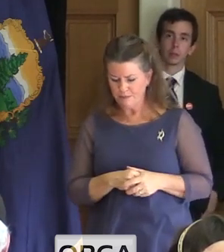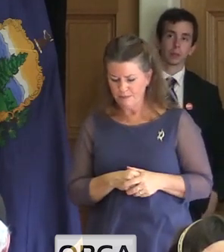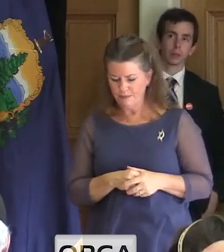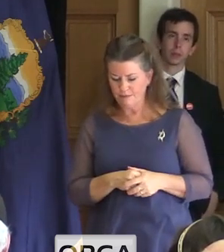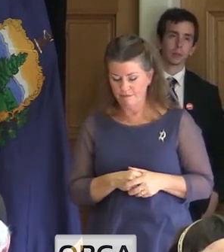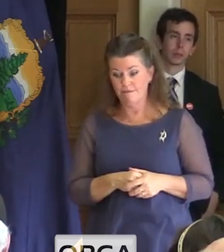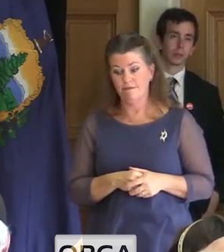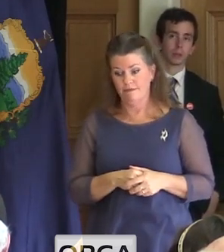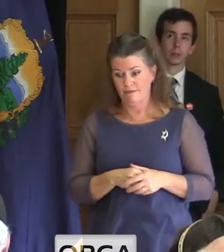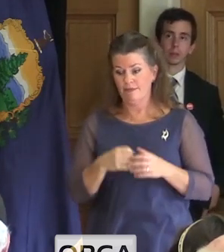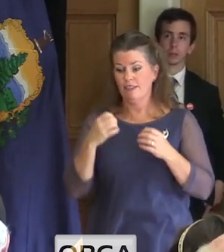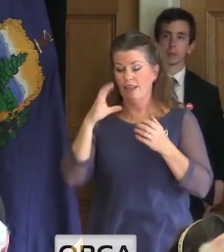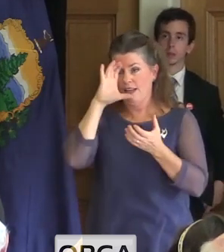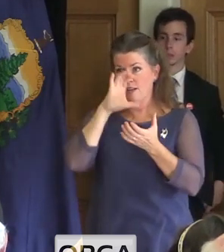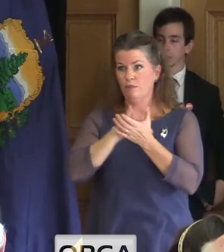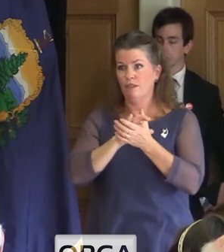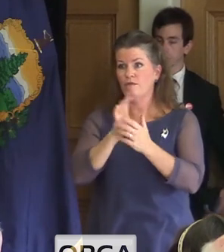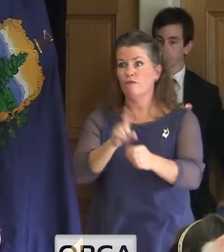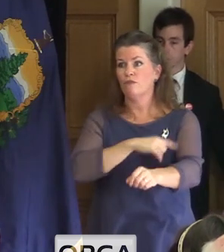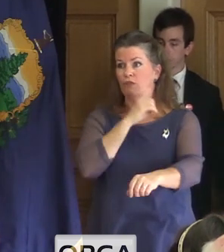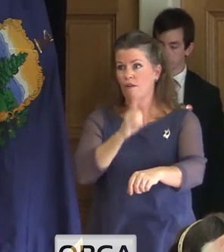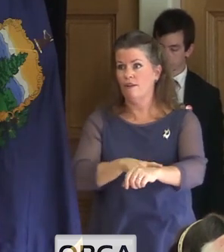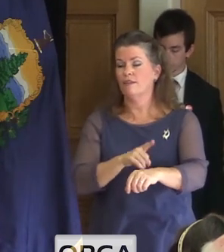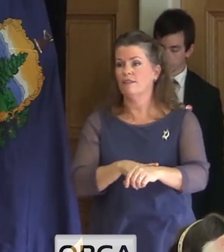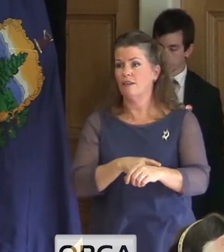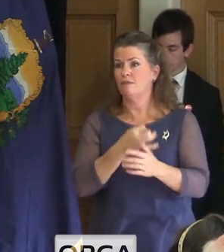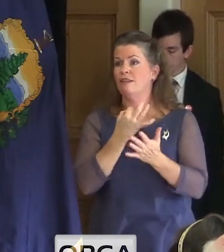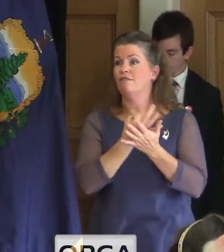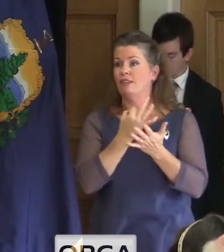for a long time that one of the great economic crises